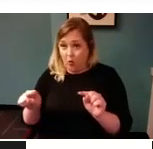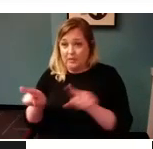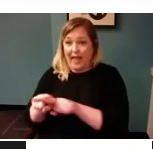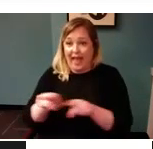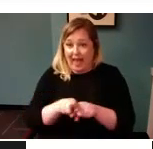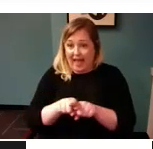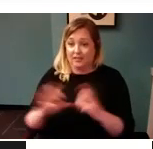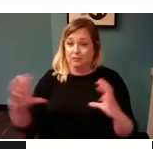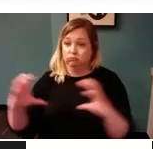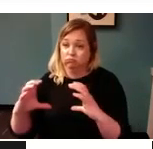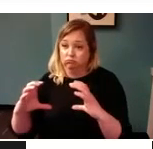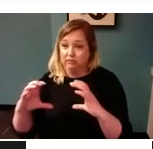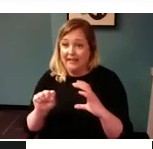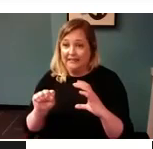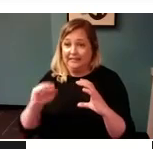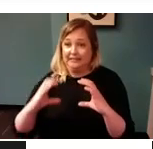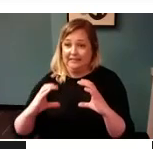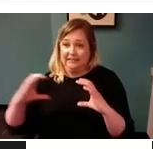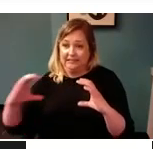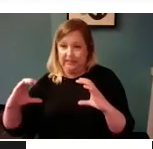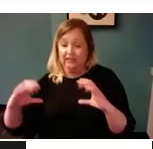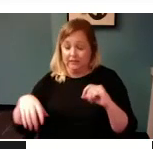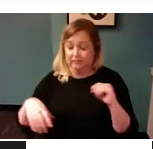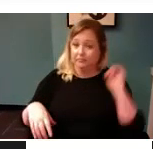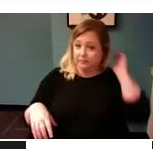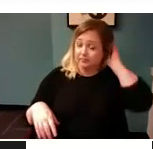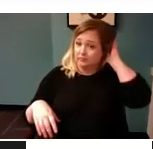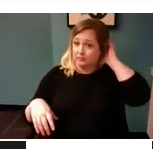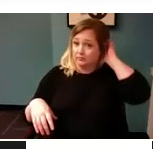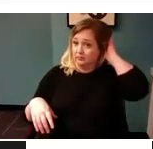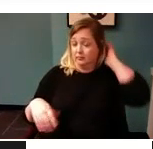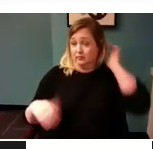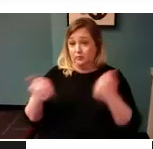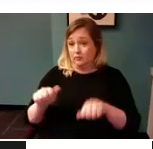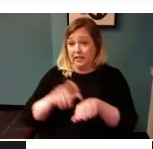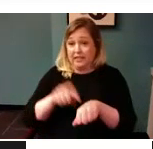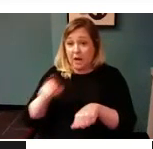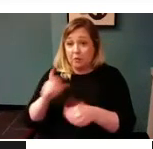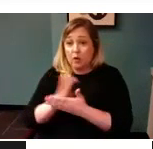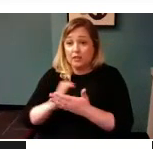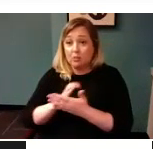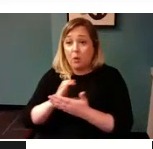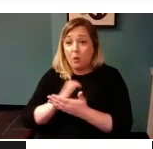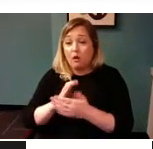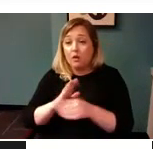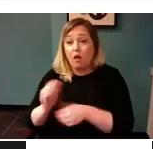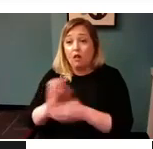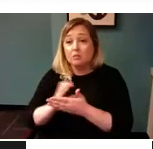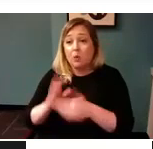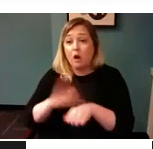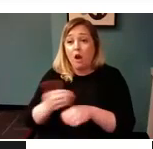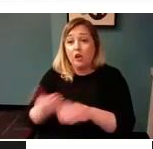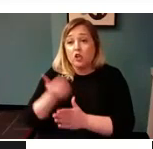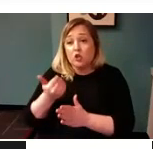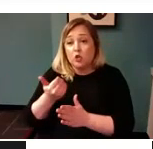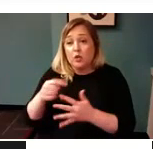a new set of unvisited nodes, that gives you a new strongly connected component. Here we call explore for E, that gives us